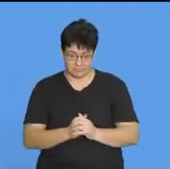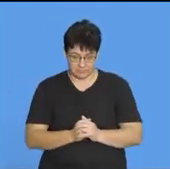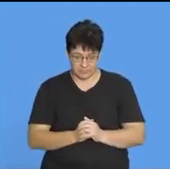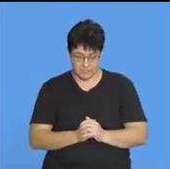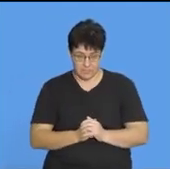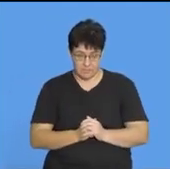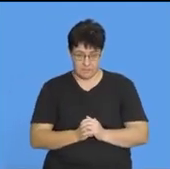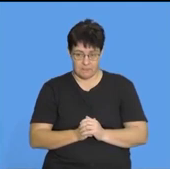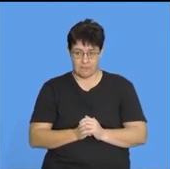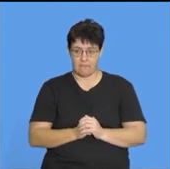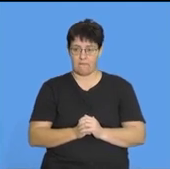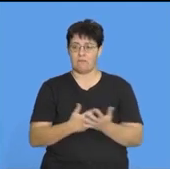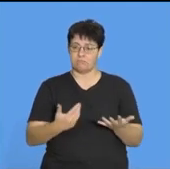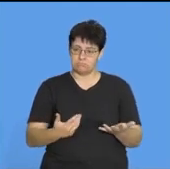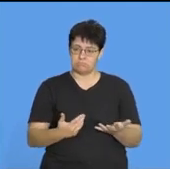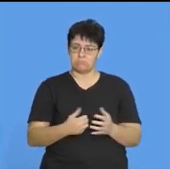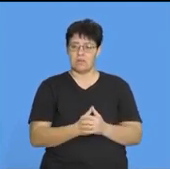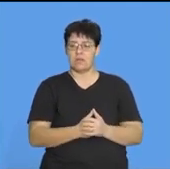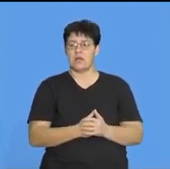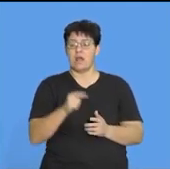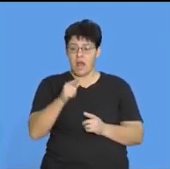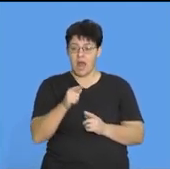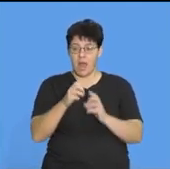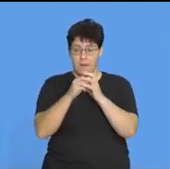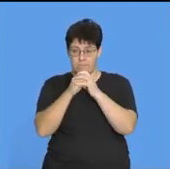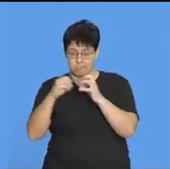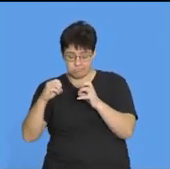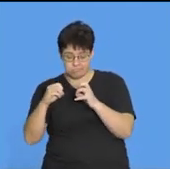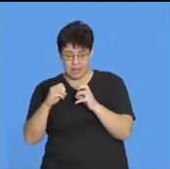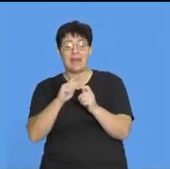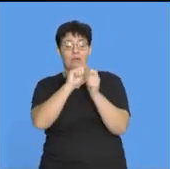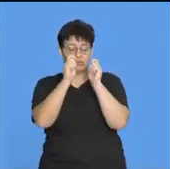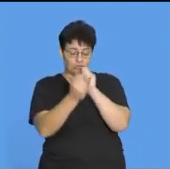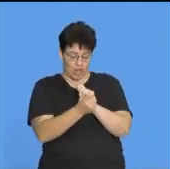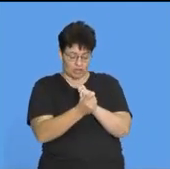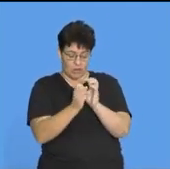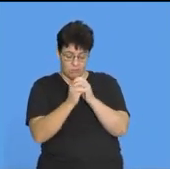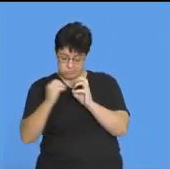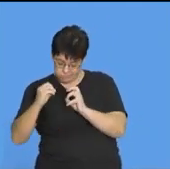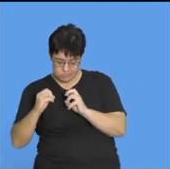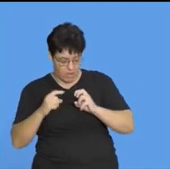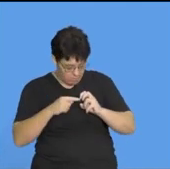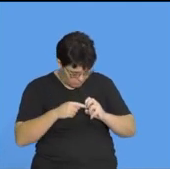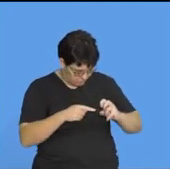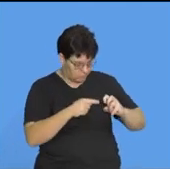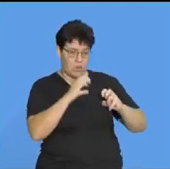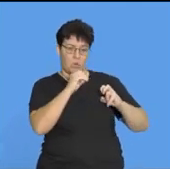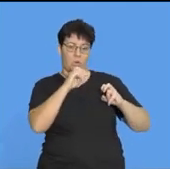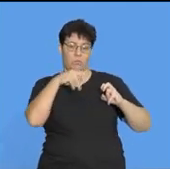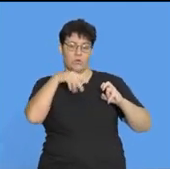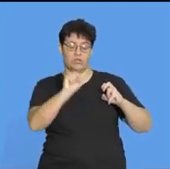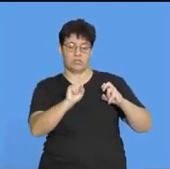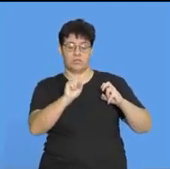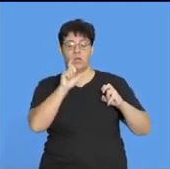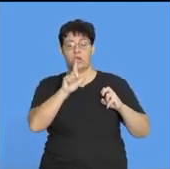Grafting follicle now, after releasing an egg, becomes the corpus luteum. The corpus luteum